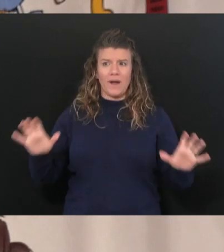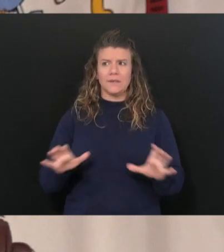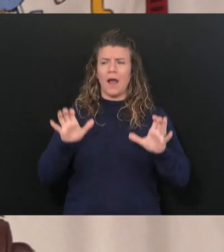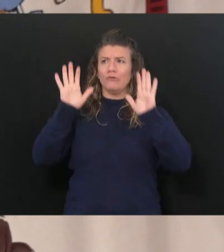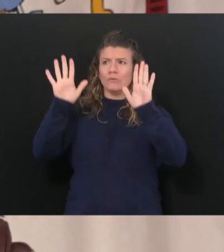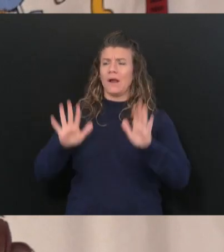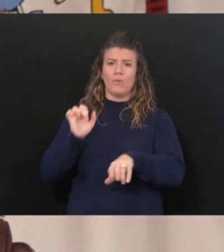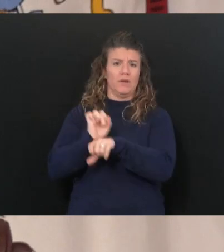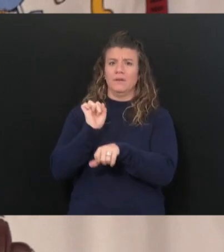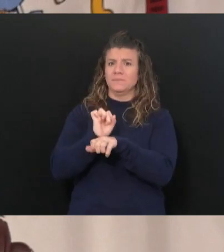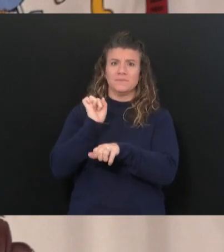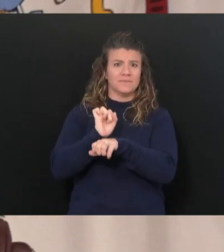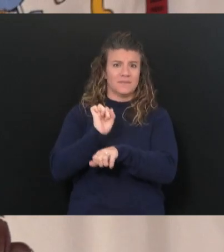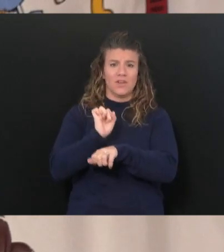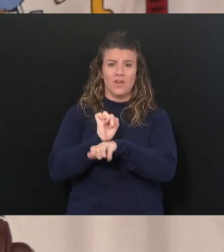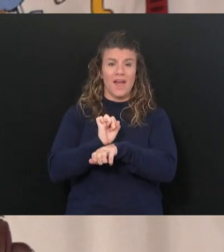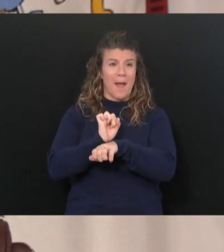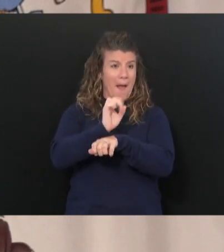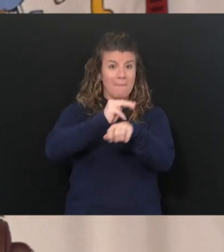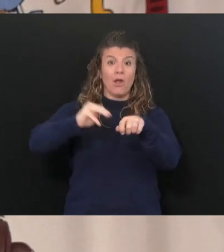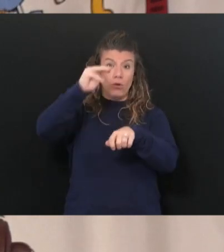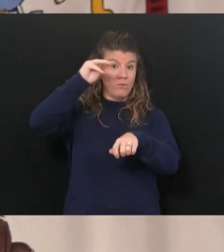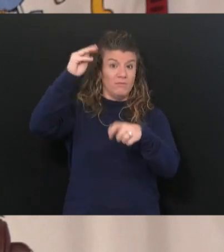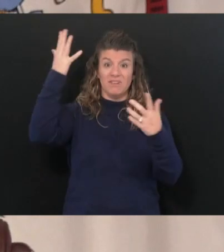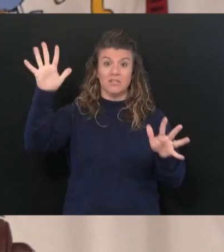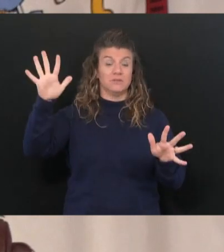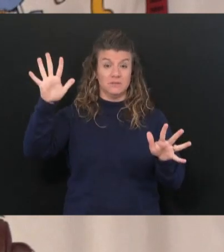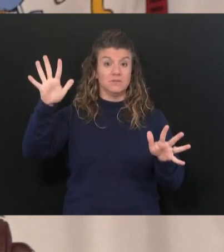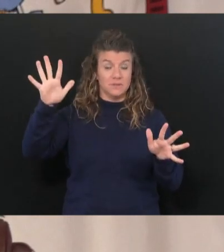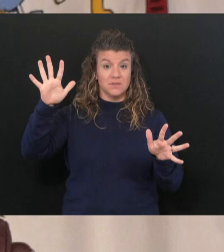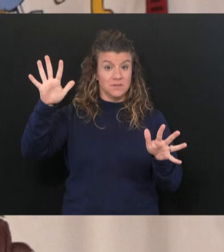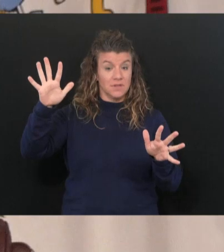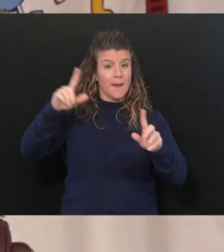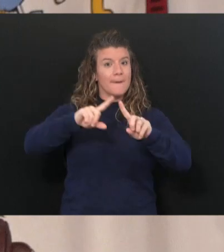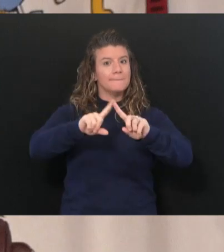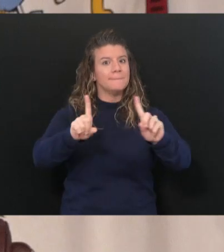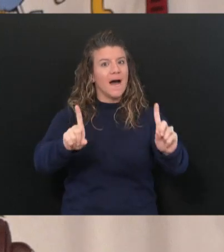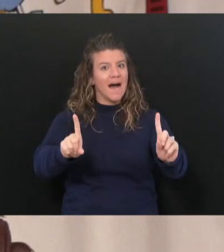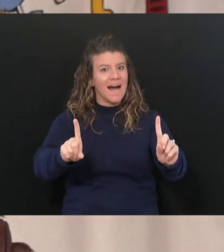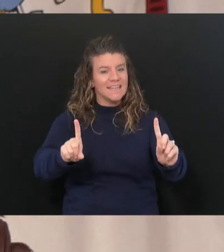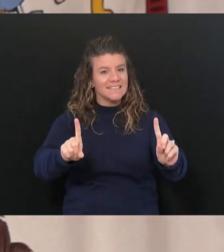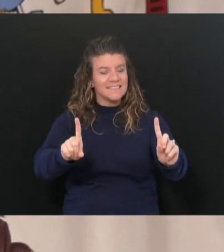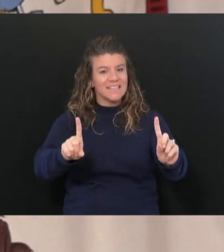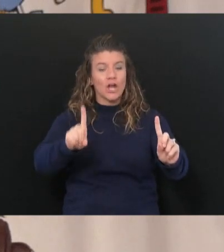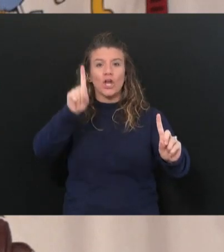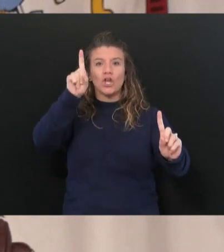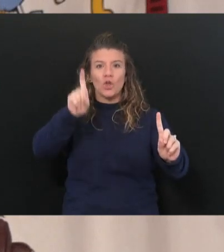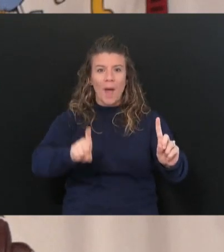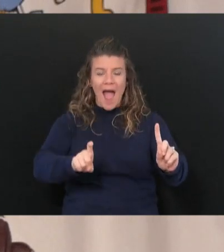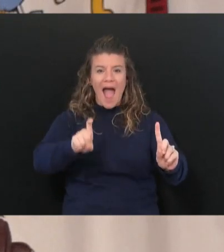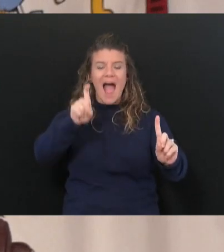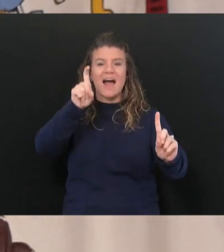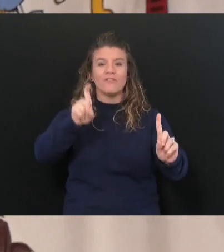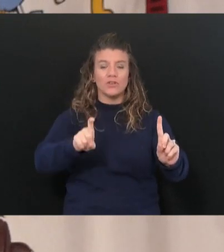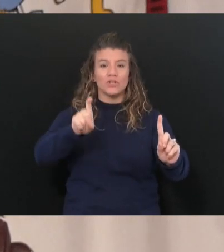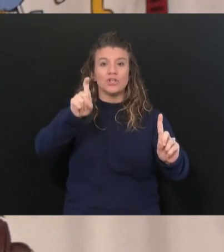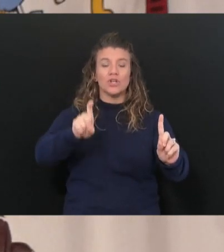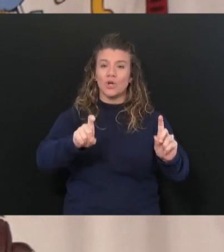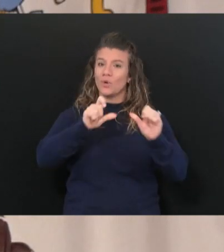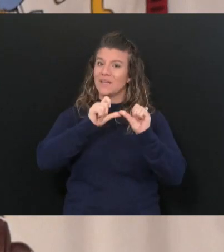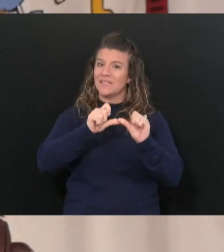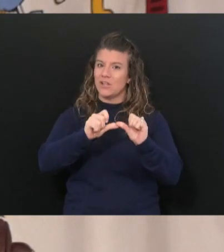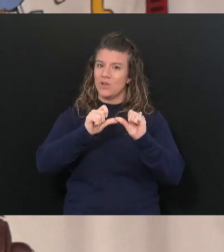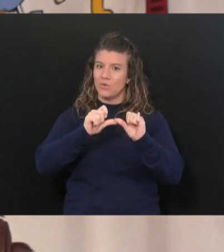incredible. You have done a miracle. But absolutely, you have got to be